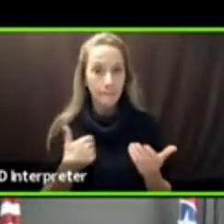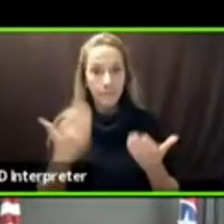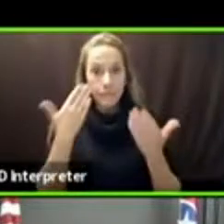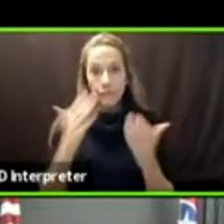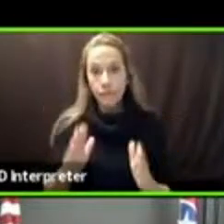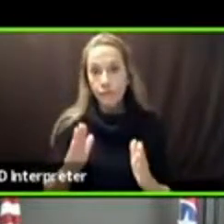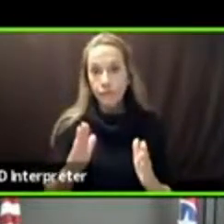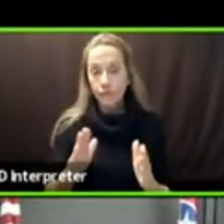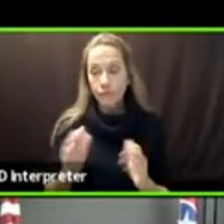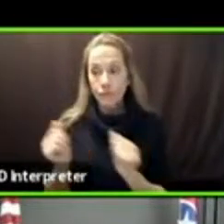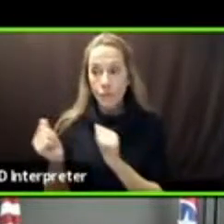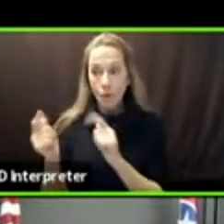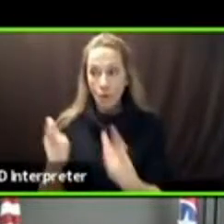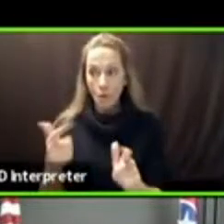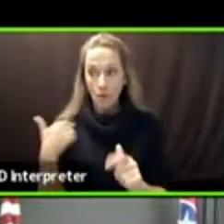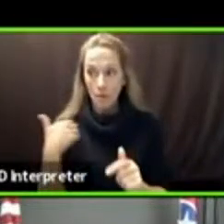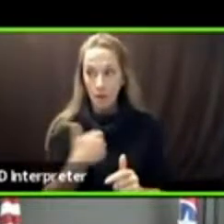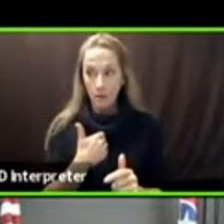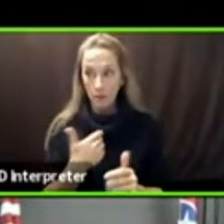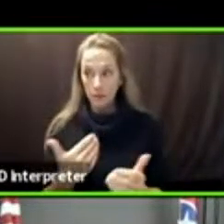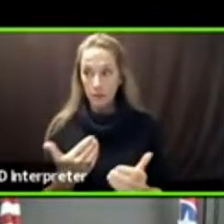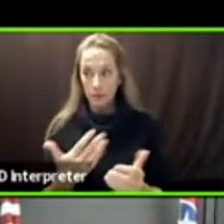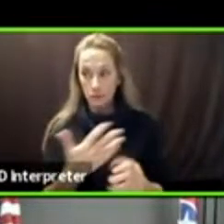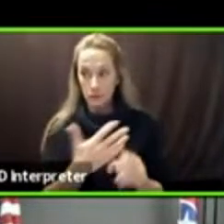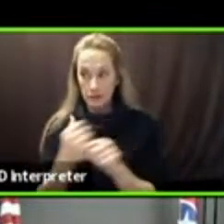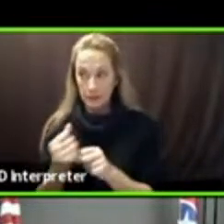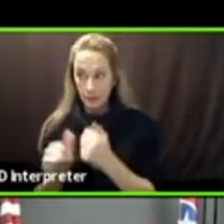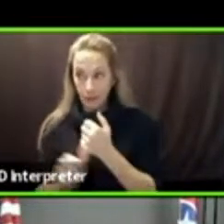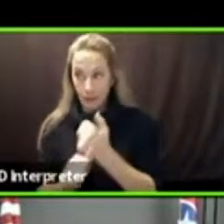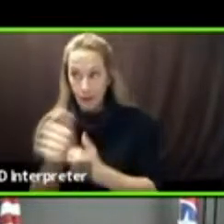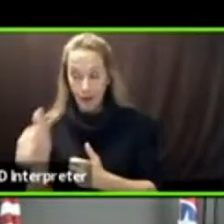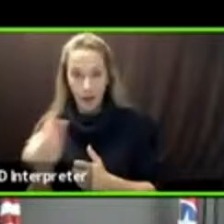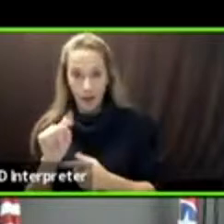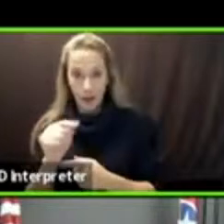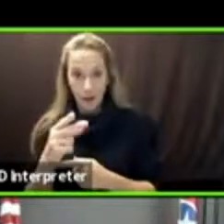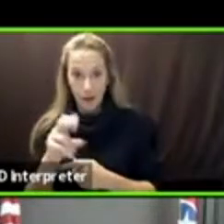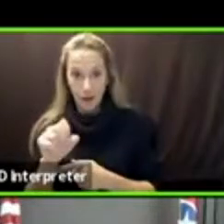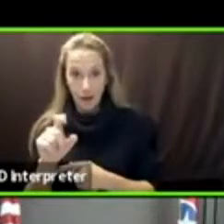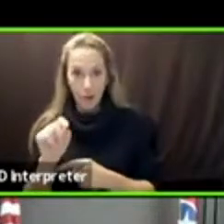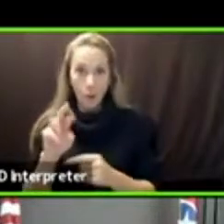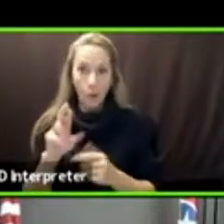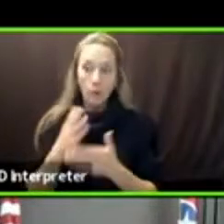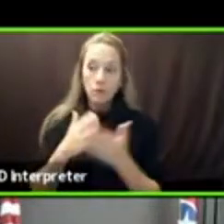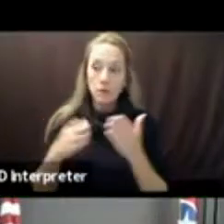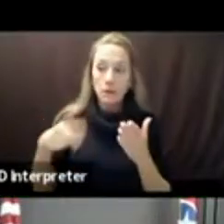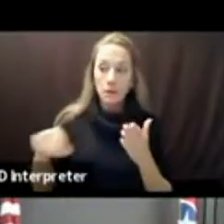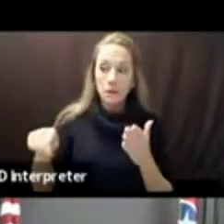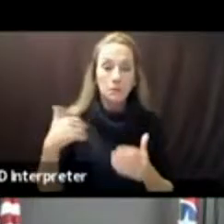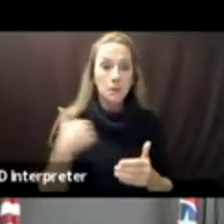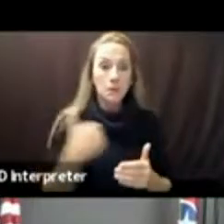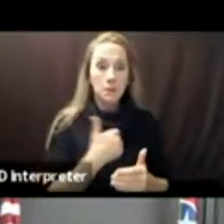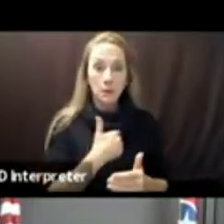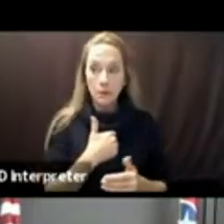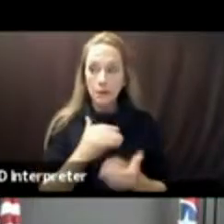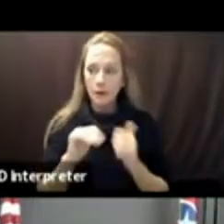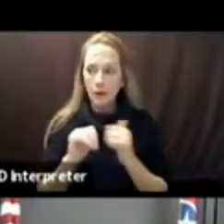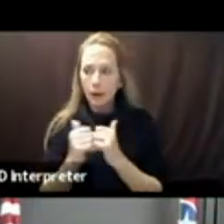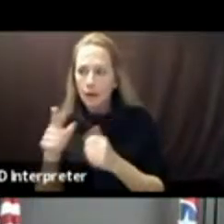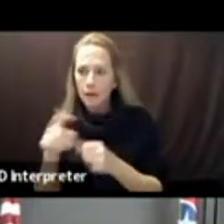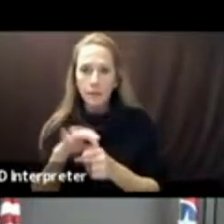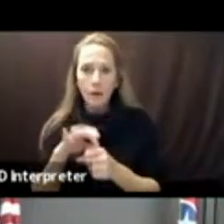members receive these threats or if some members, maybe depending on how they voted, receive those threats. But I think